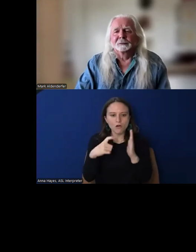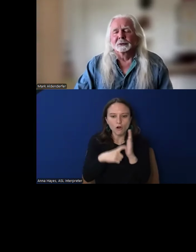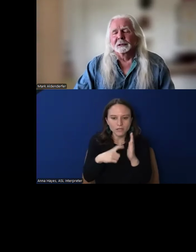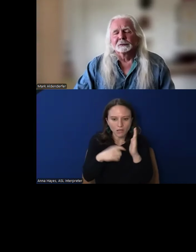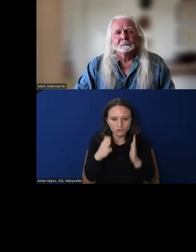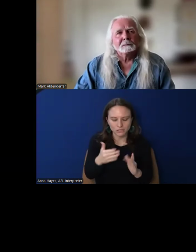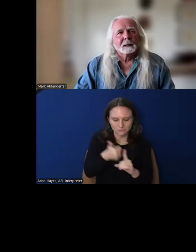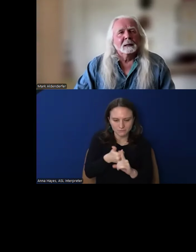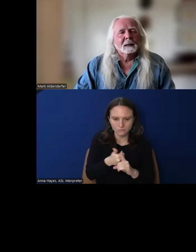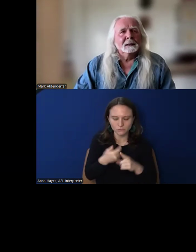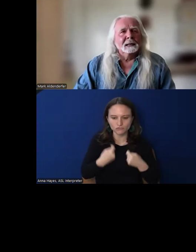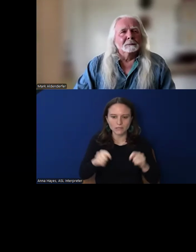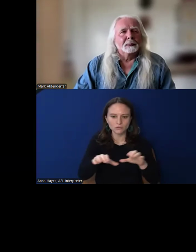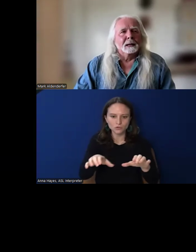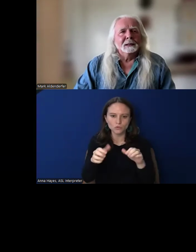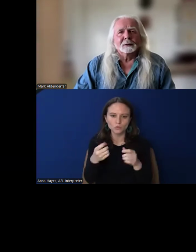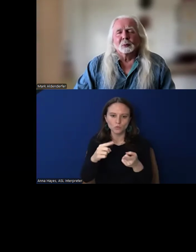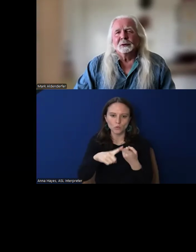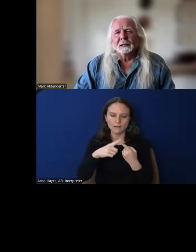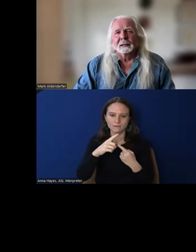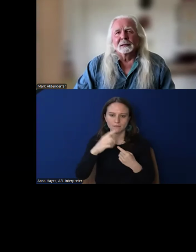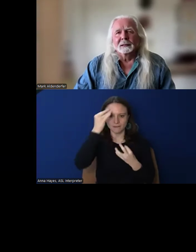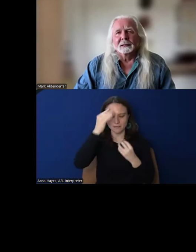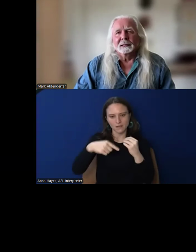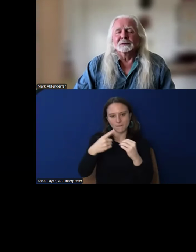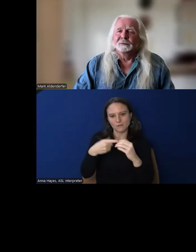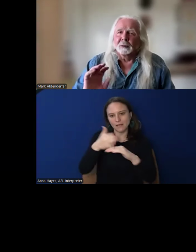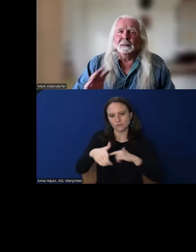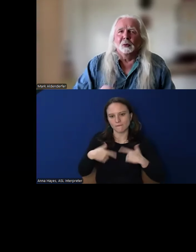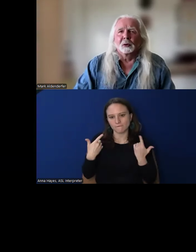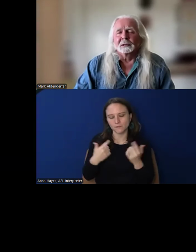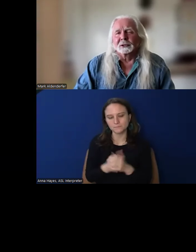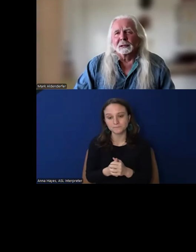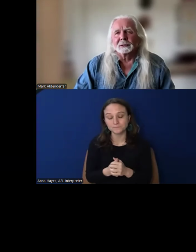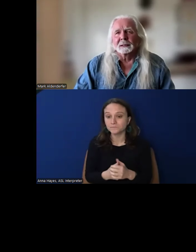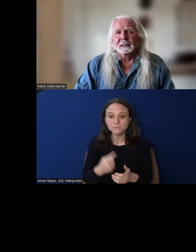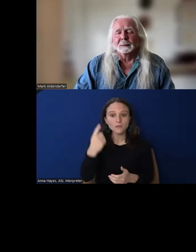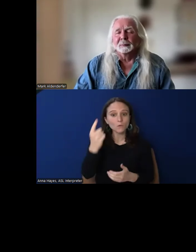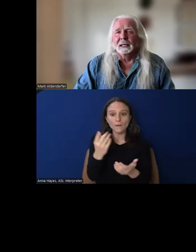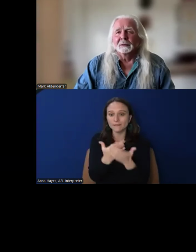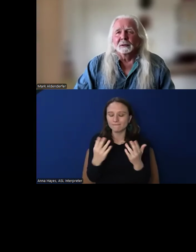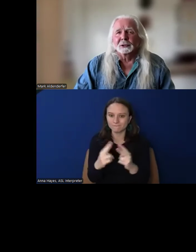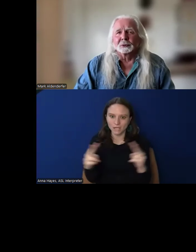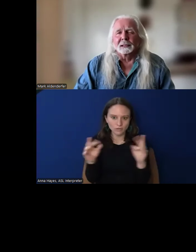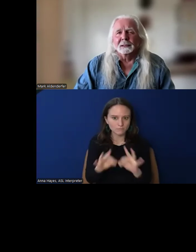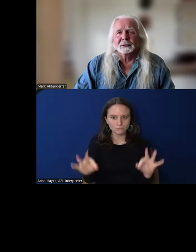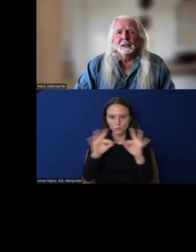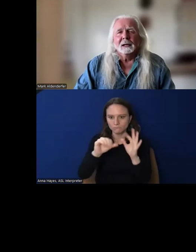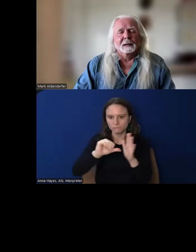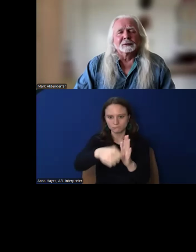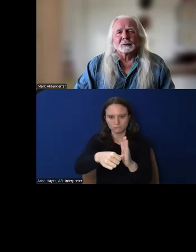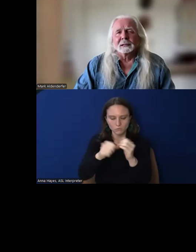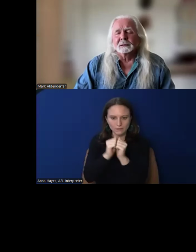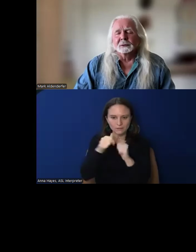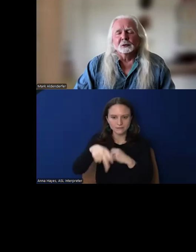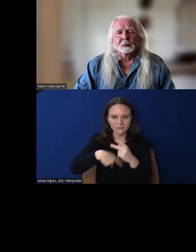the afterlife. Now, I think there's one thing that I think is very important to stress at the beginning of a lecture like this.